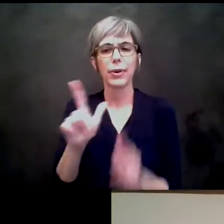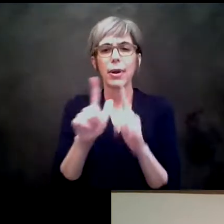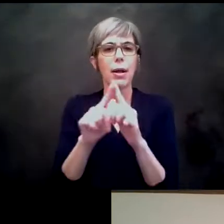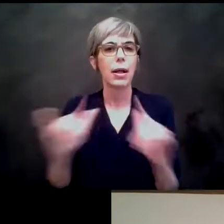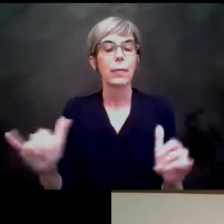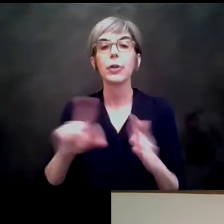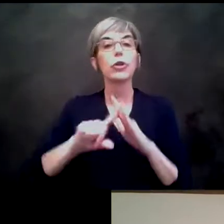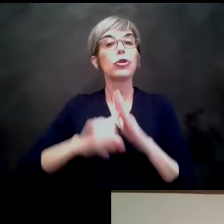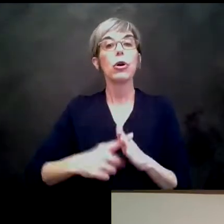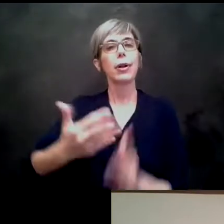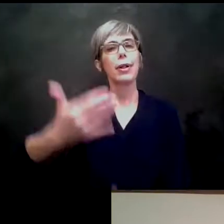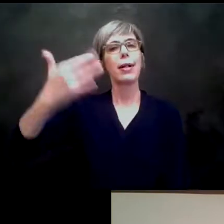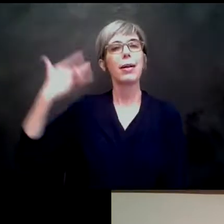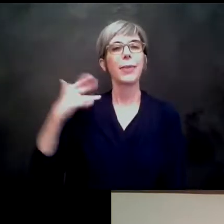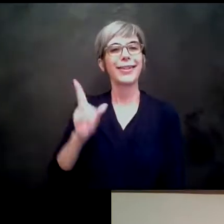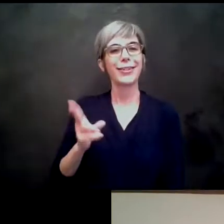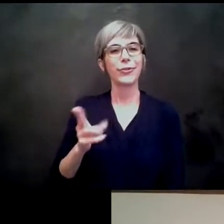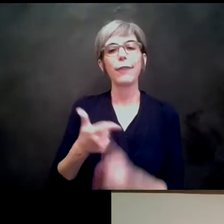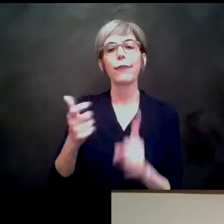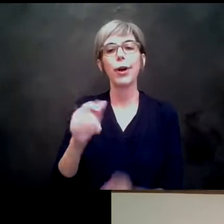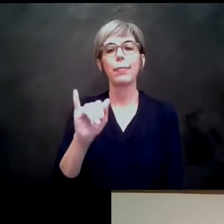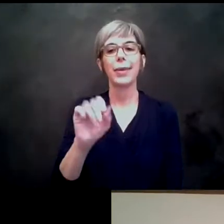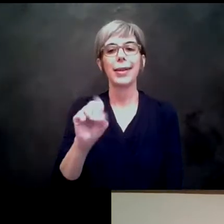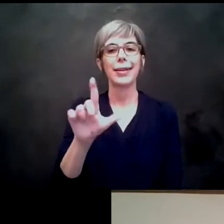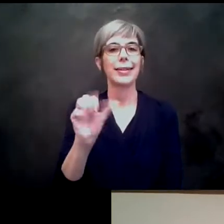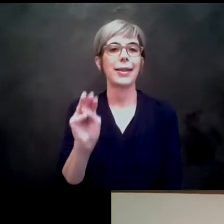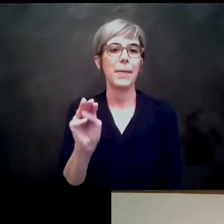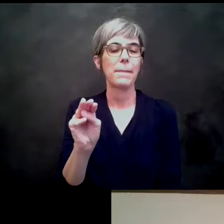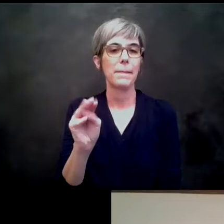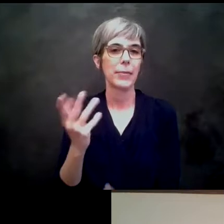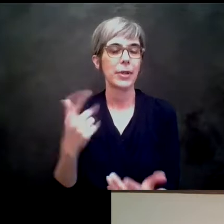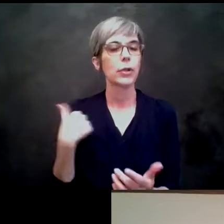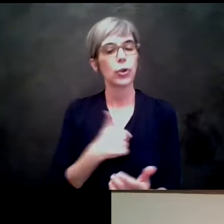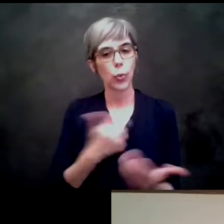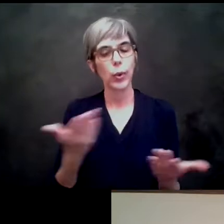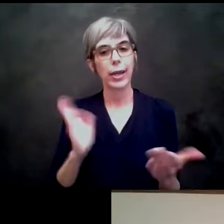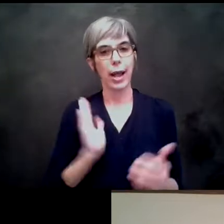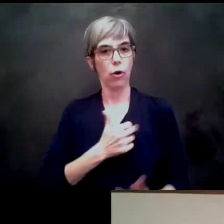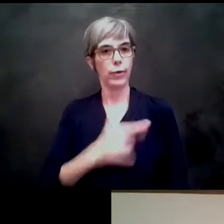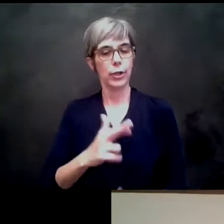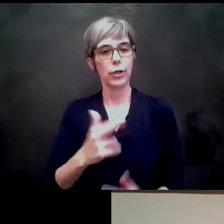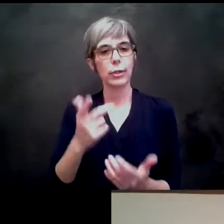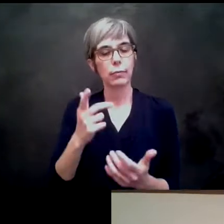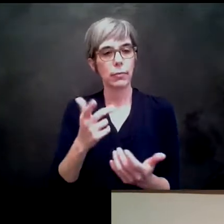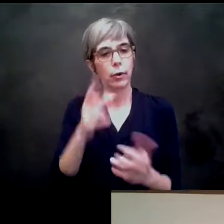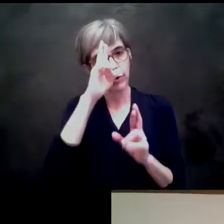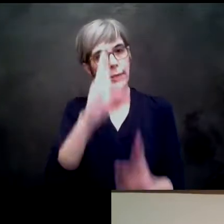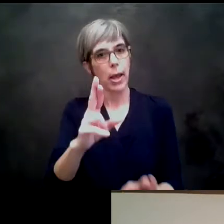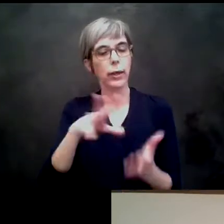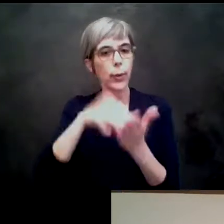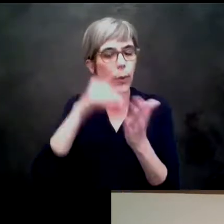Islam and were born of Islamic guidance and an appreciation for scholarly work. So over 1,450 years